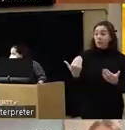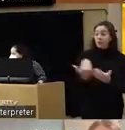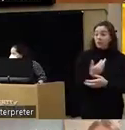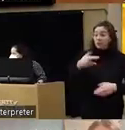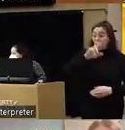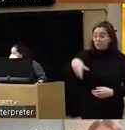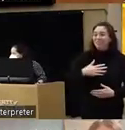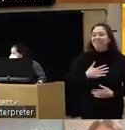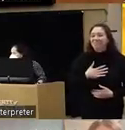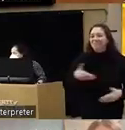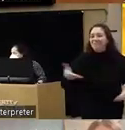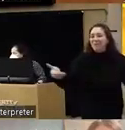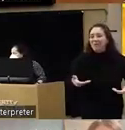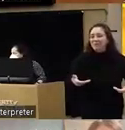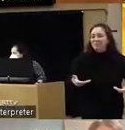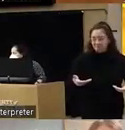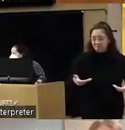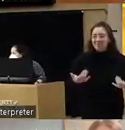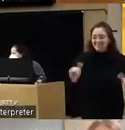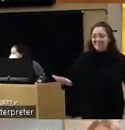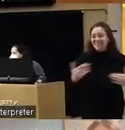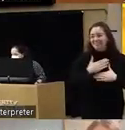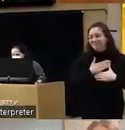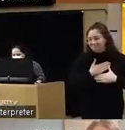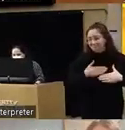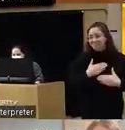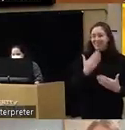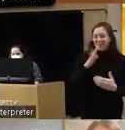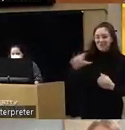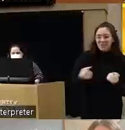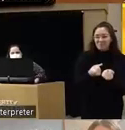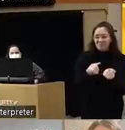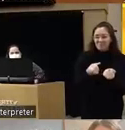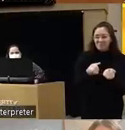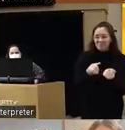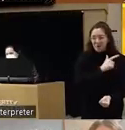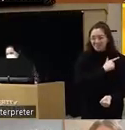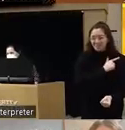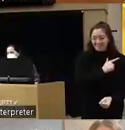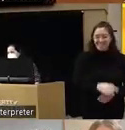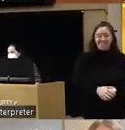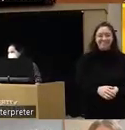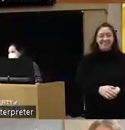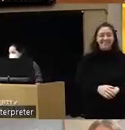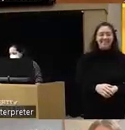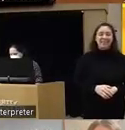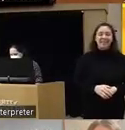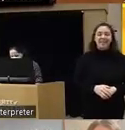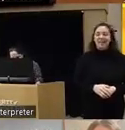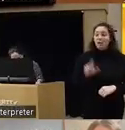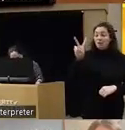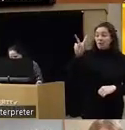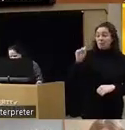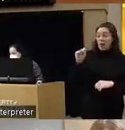welcome. If you're still here, thank you for your loyal support. Perhaps we'll hear a little bit about the weather in